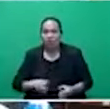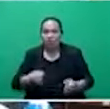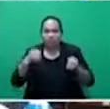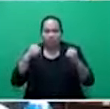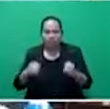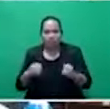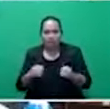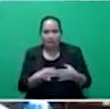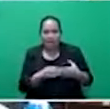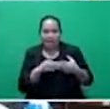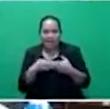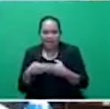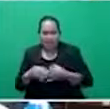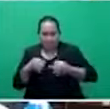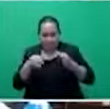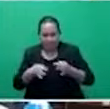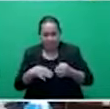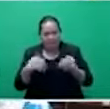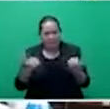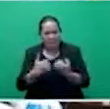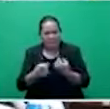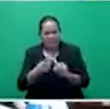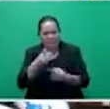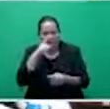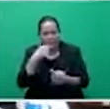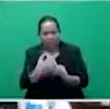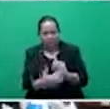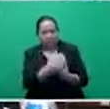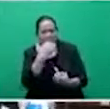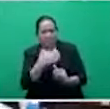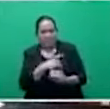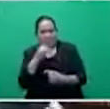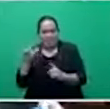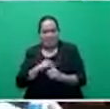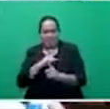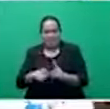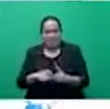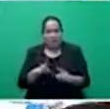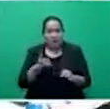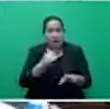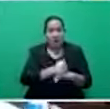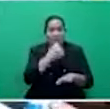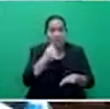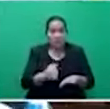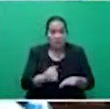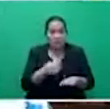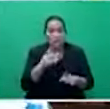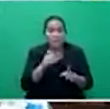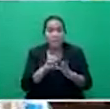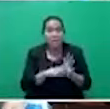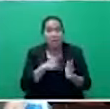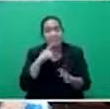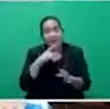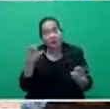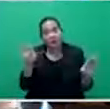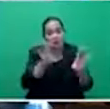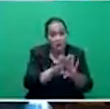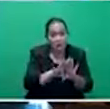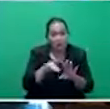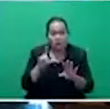leadership. We were criticized so many times. When the Prime Minister said we'll do a lockdown, based on science, based on health advice, we'll do